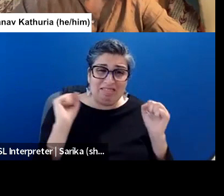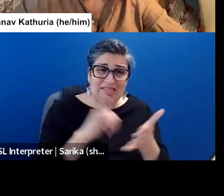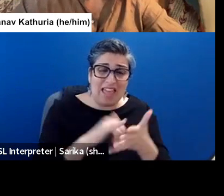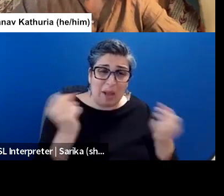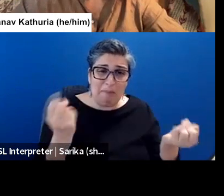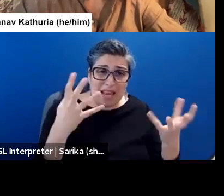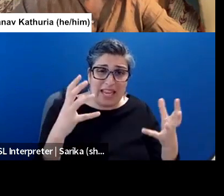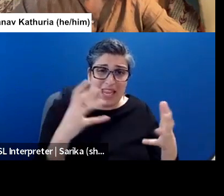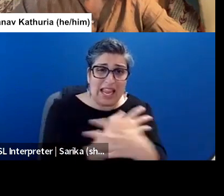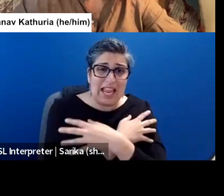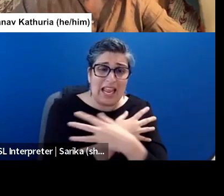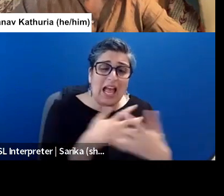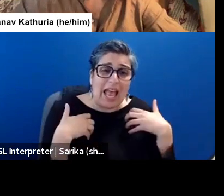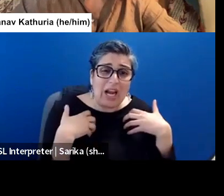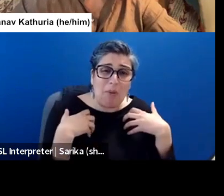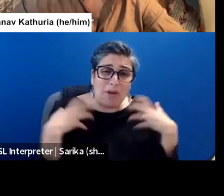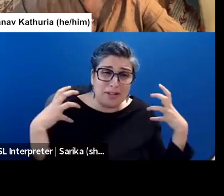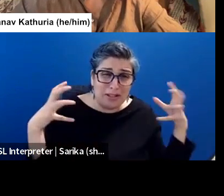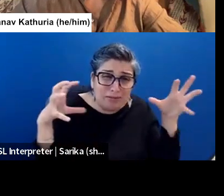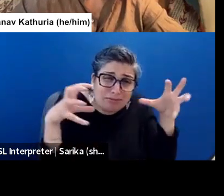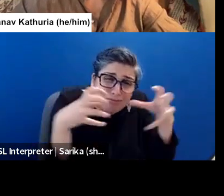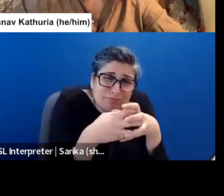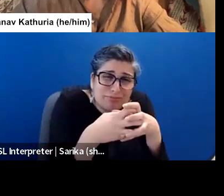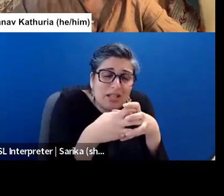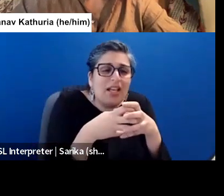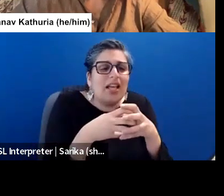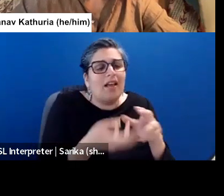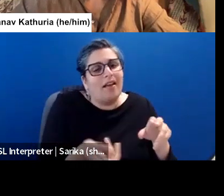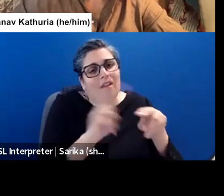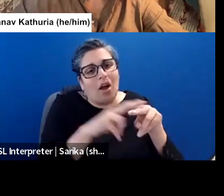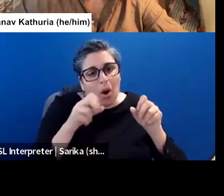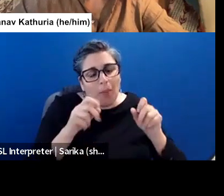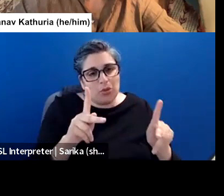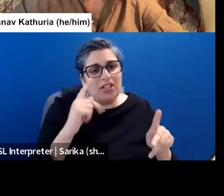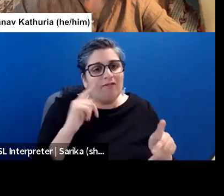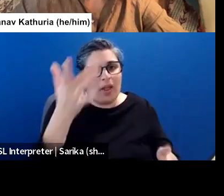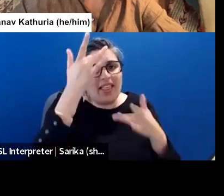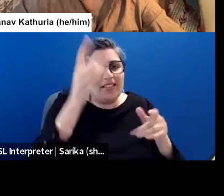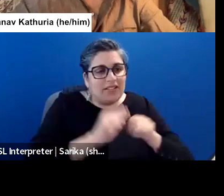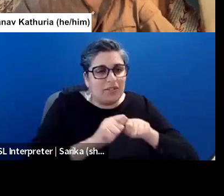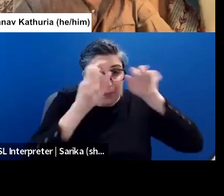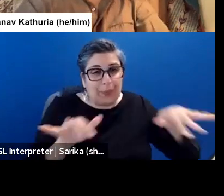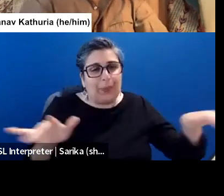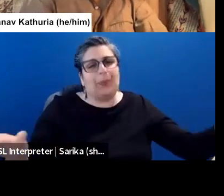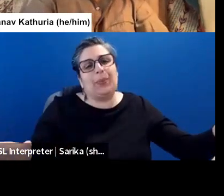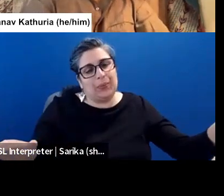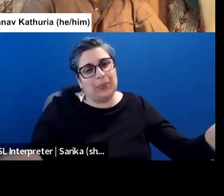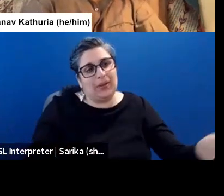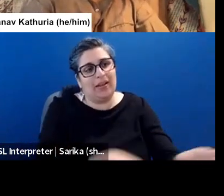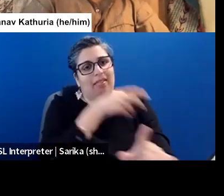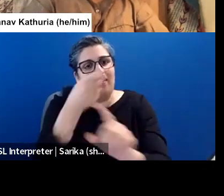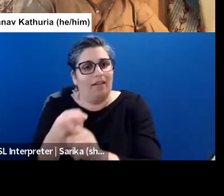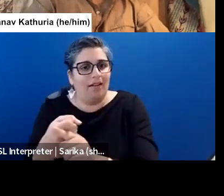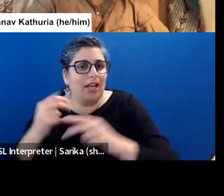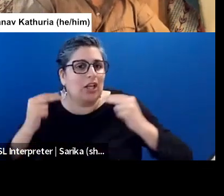also creates more opportunities for illness to spread, which can jump to humans. The people who